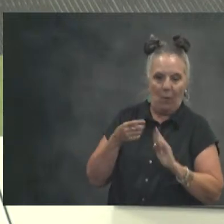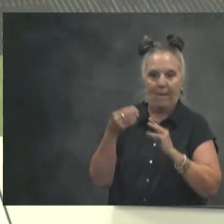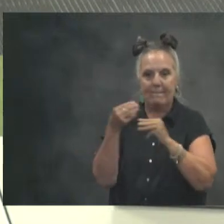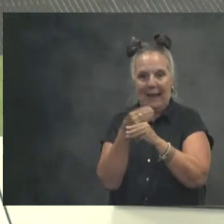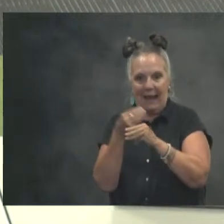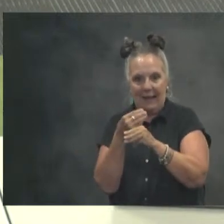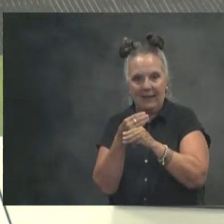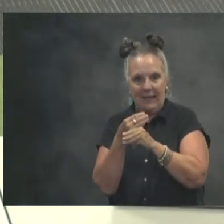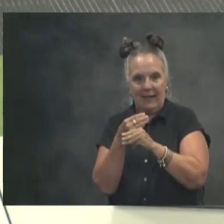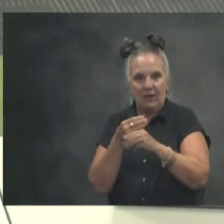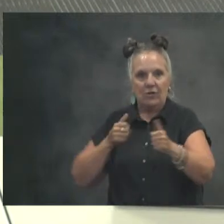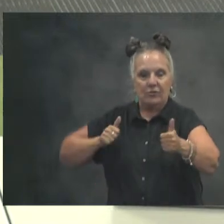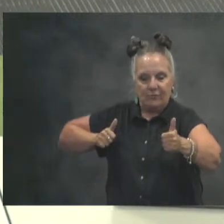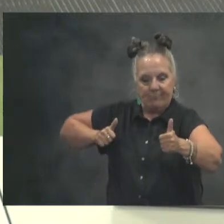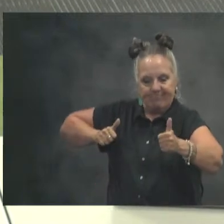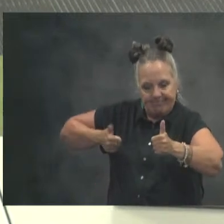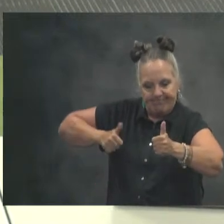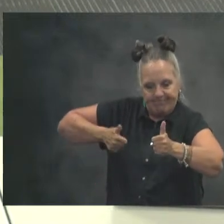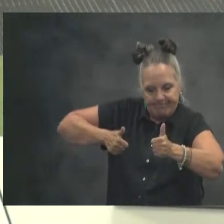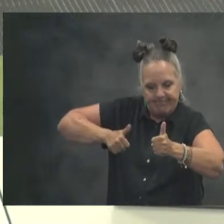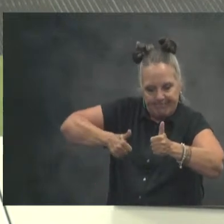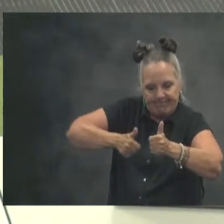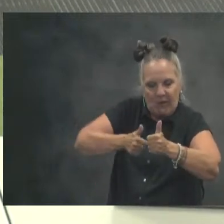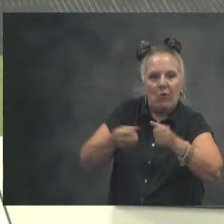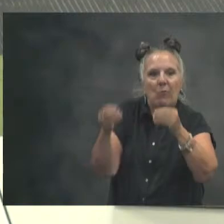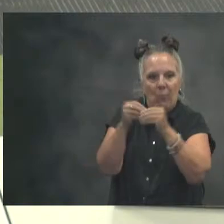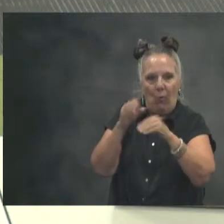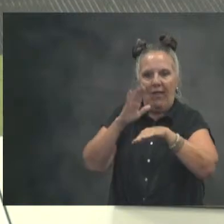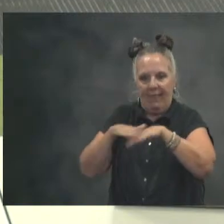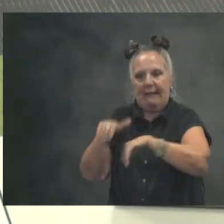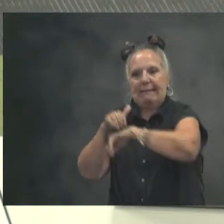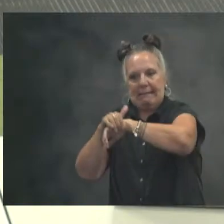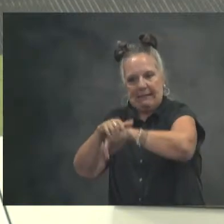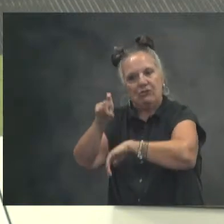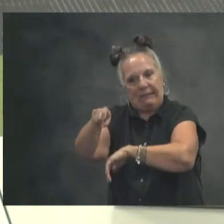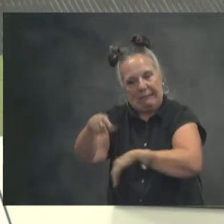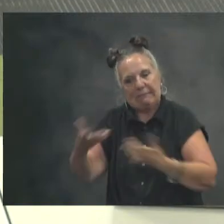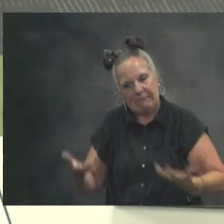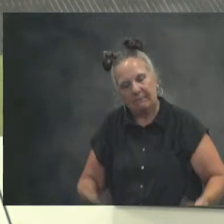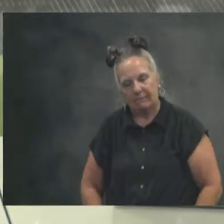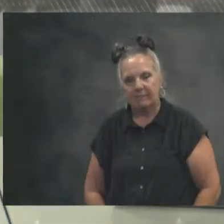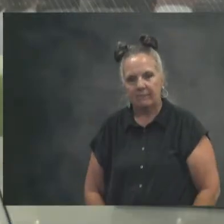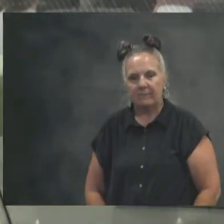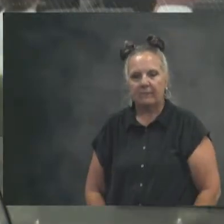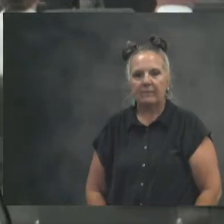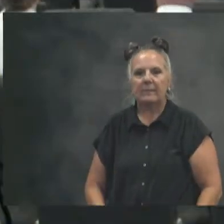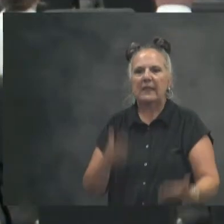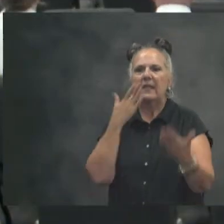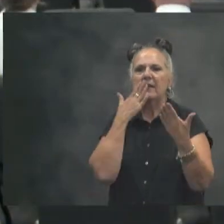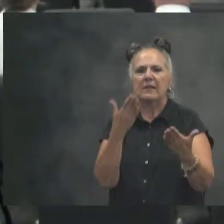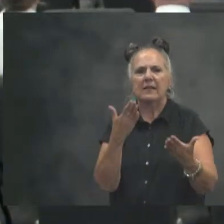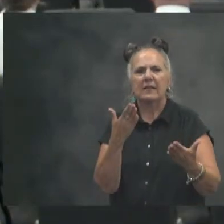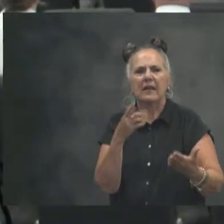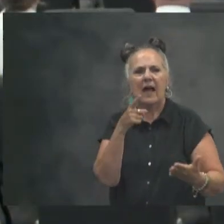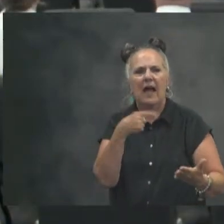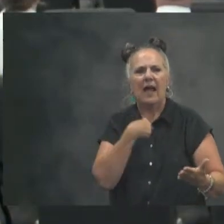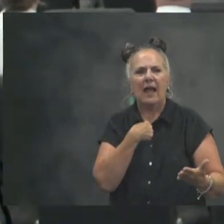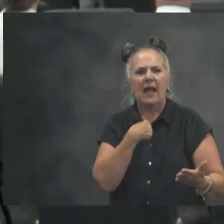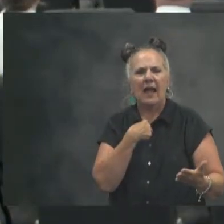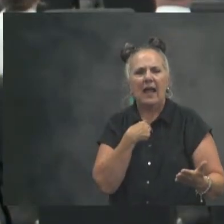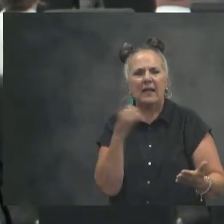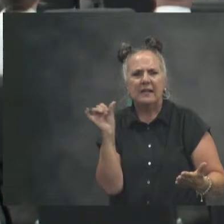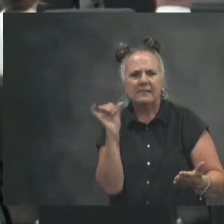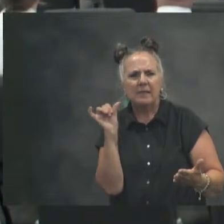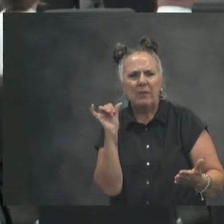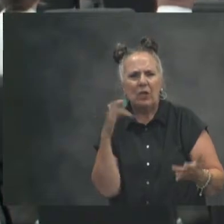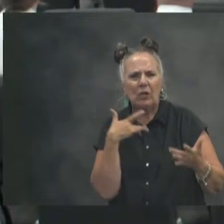to close a wider gap with math performance. So I had a similar concern there,